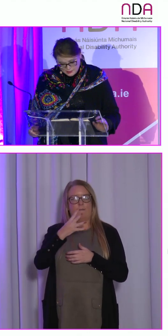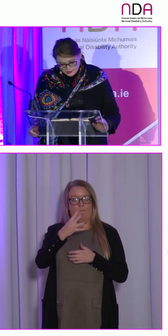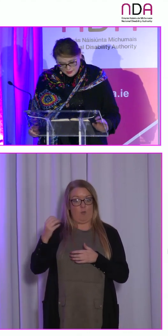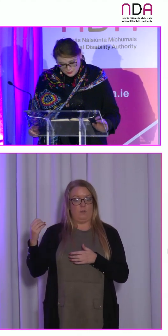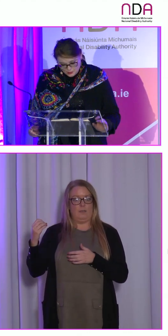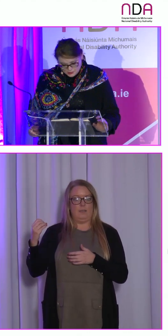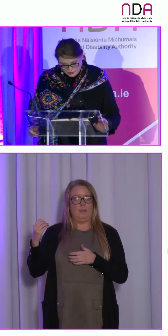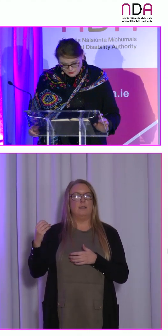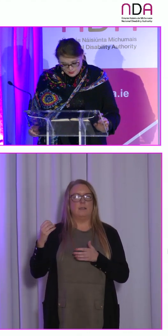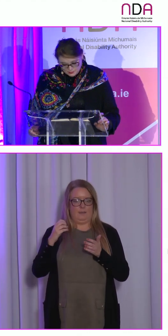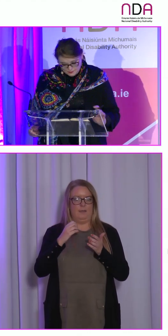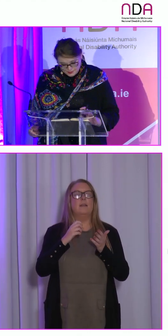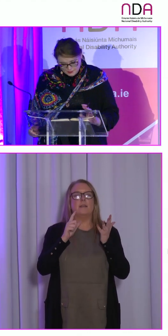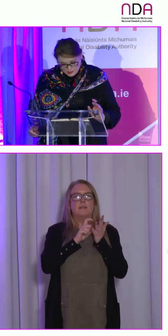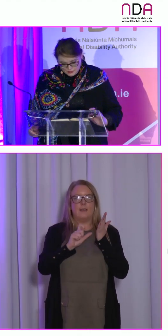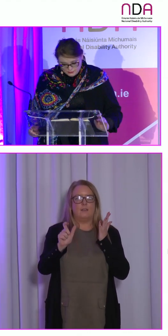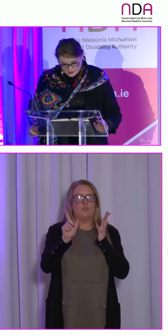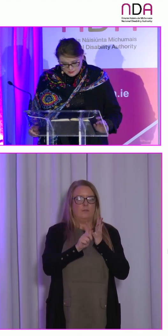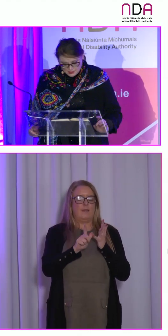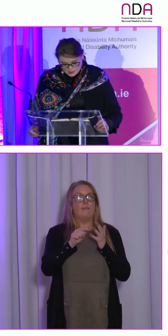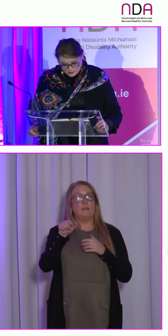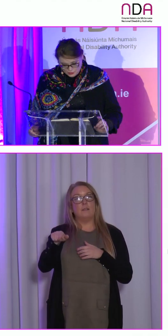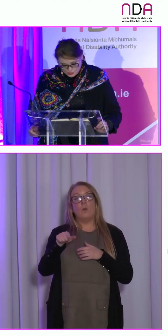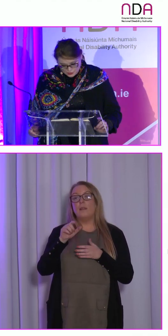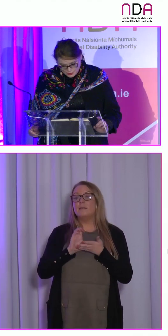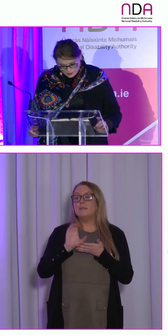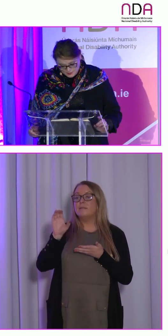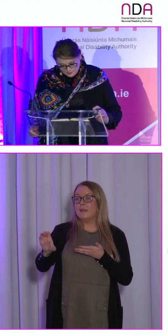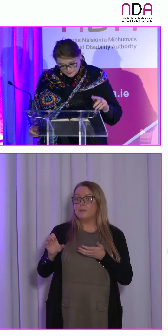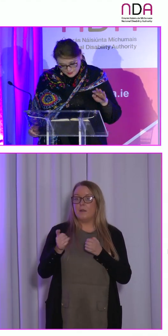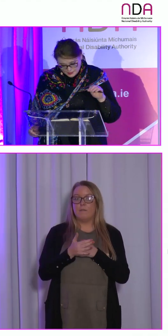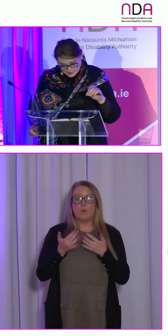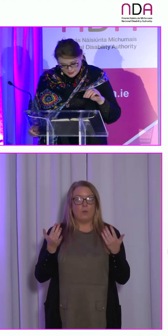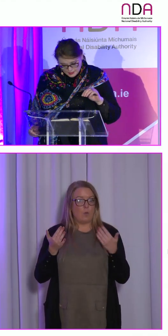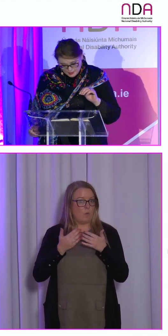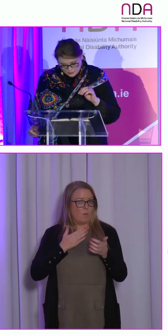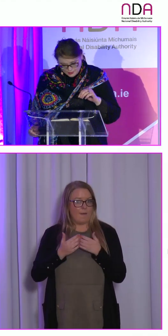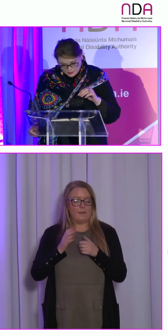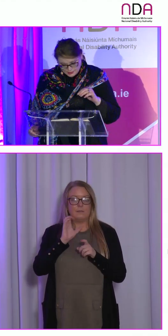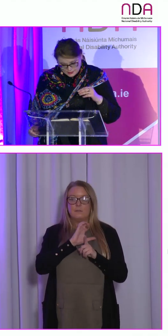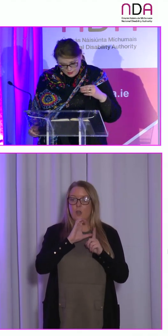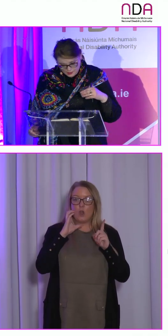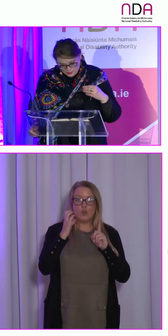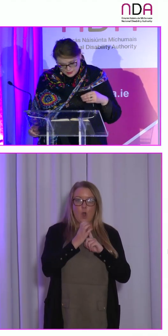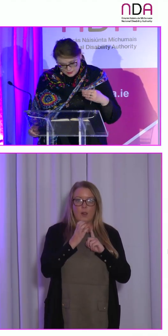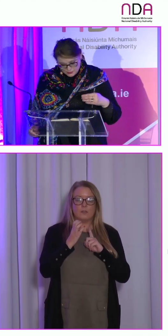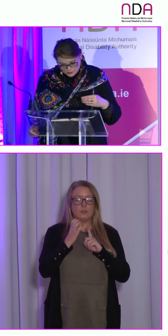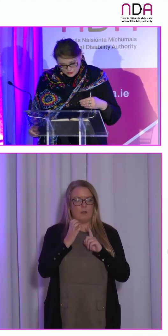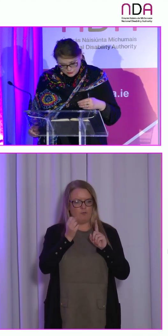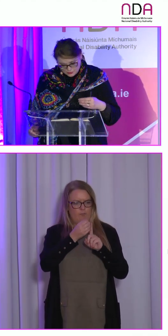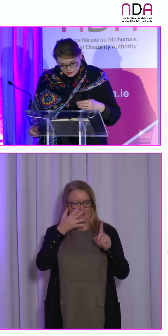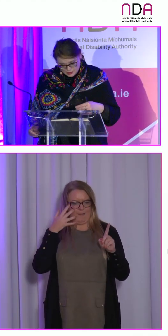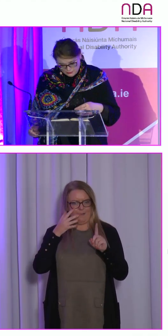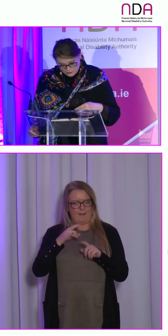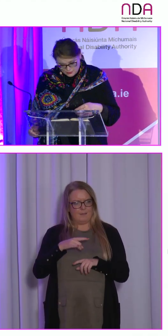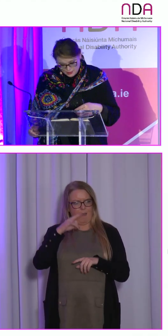highlight, where I'm talking about that the plans for investment in culture is recognise that high quality infrastructure